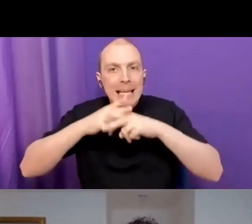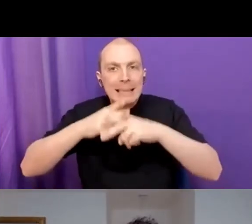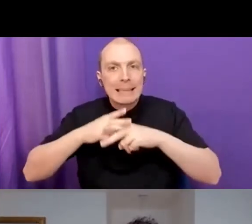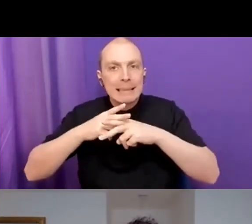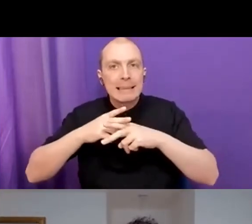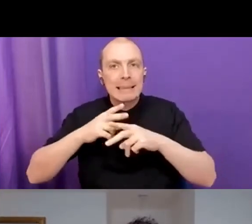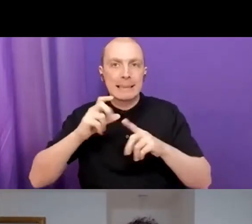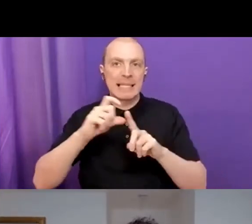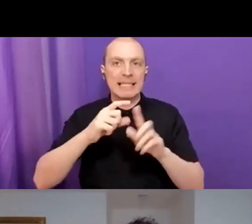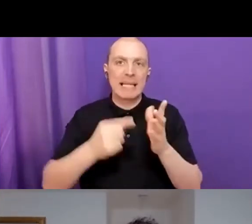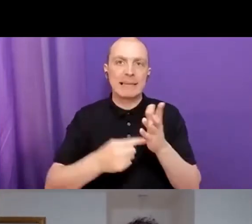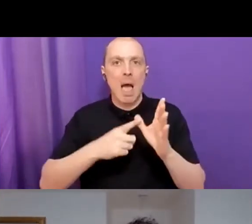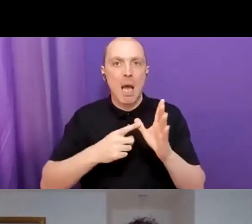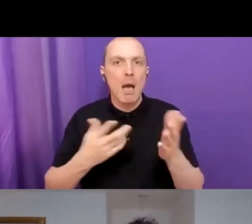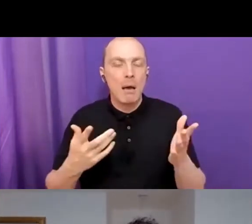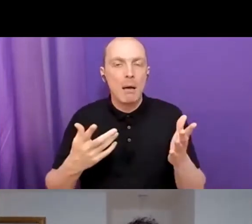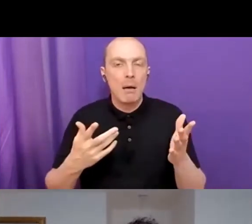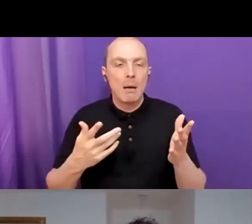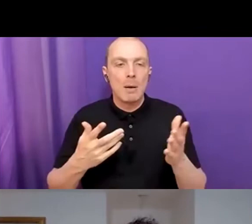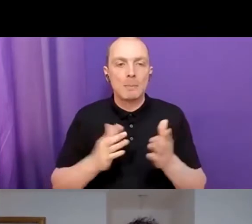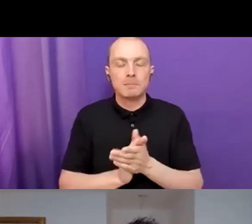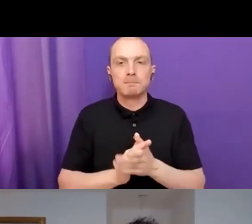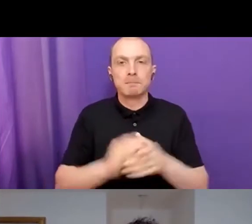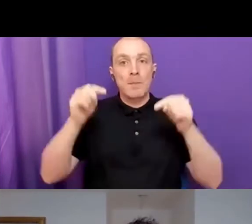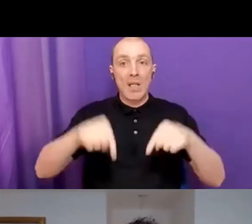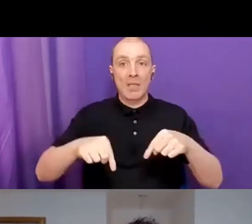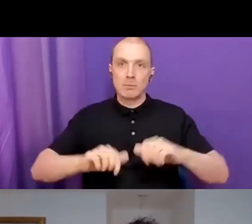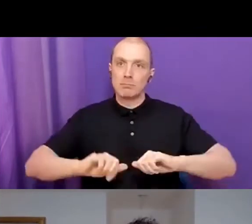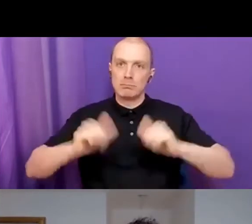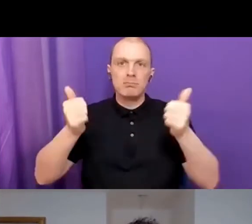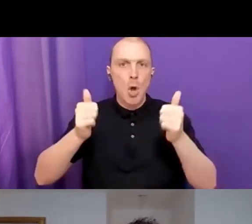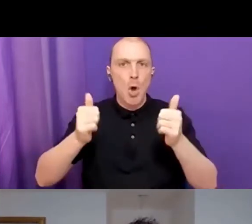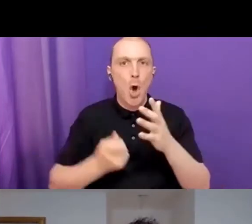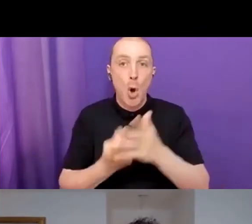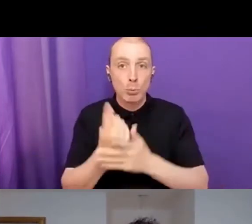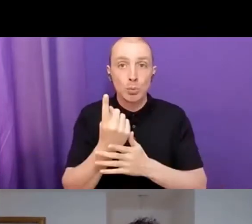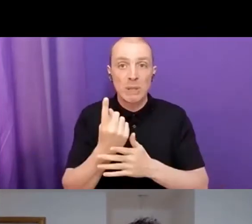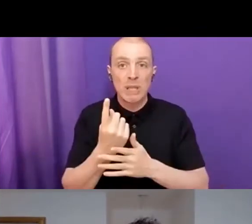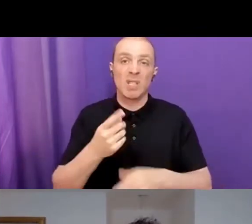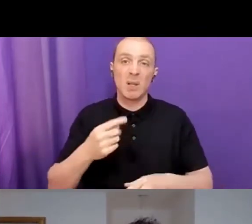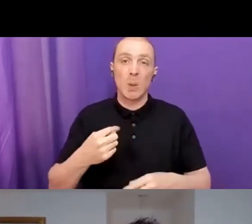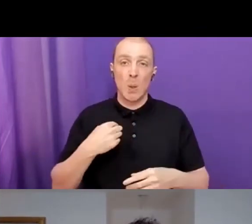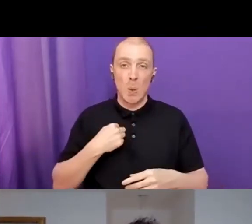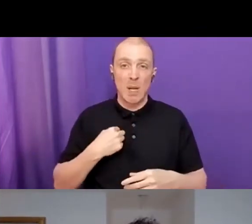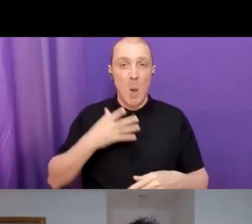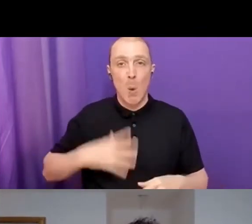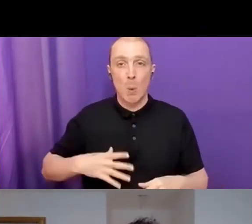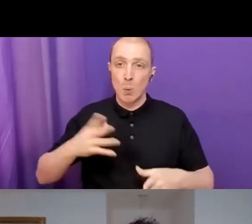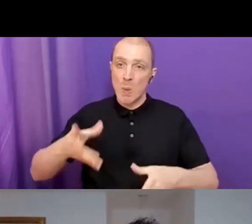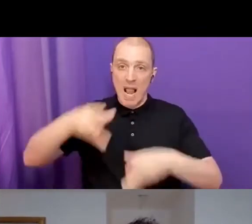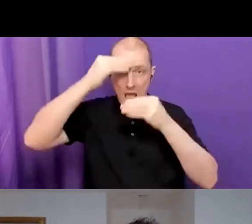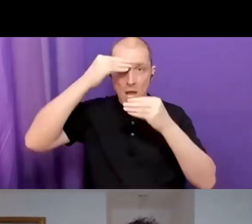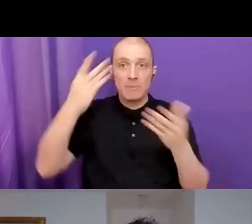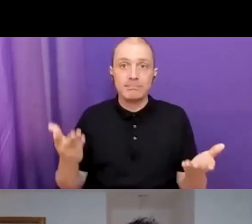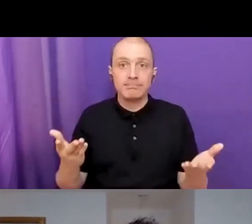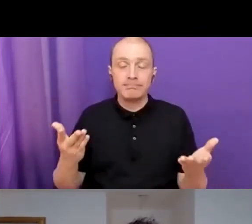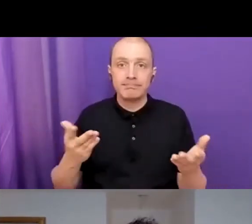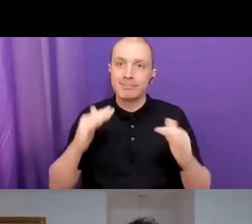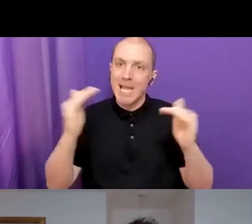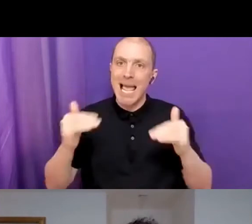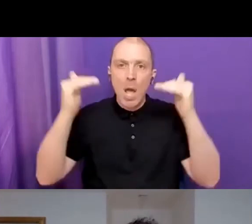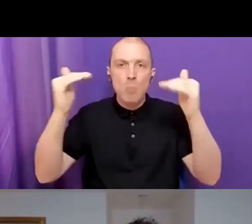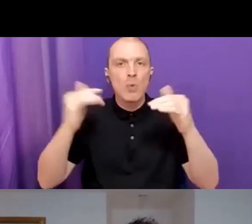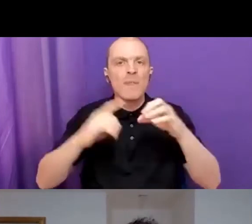So this is obviously a fantastic opportunity for us to learn how we can improve the quality of the travel and